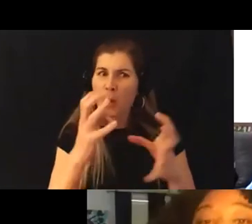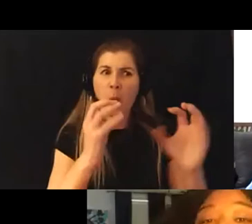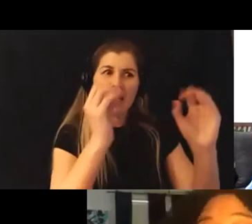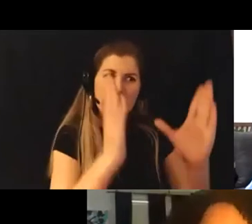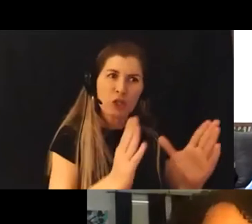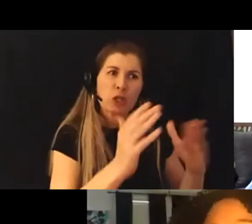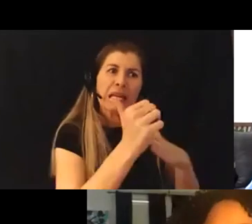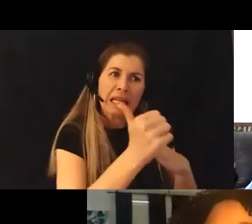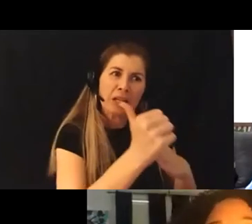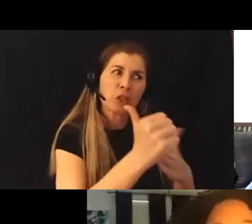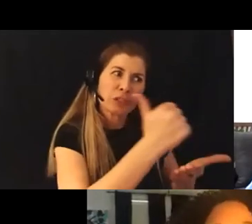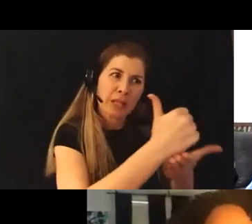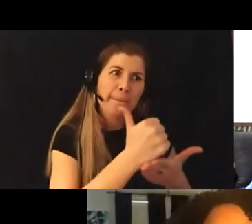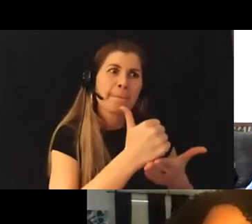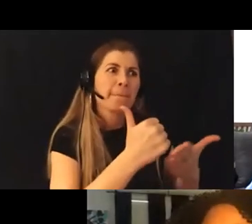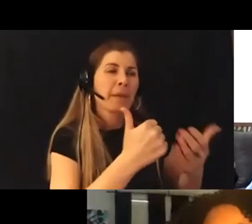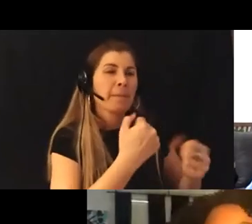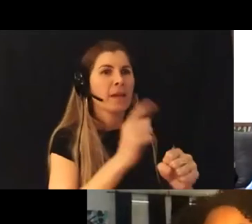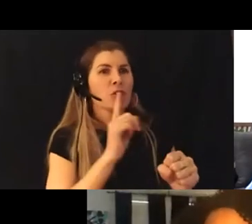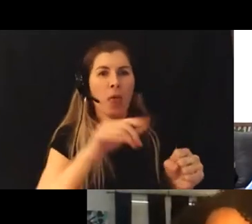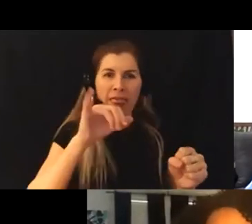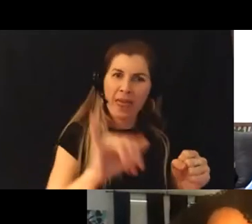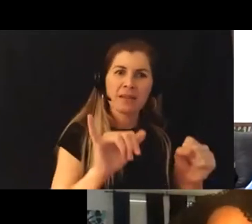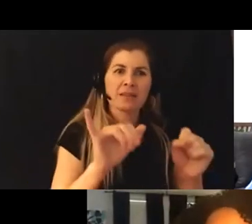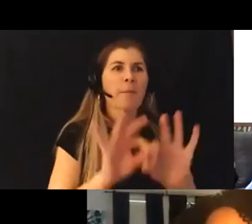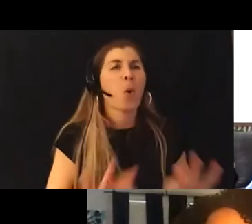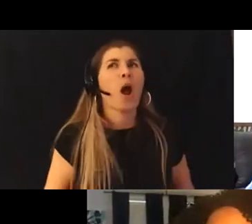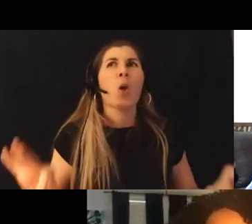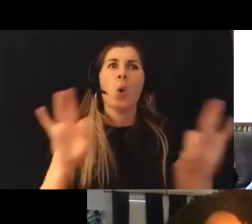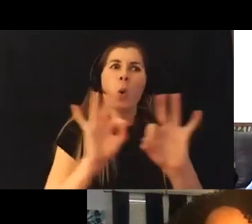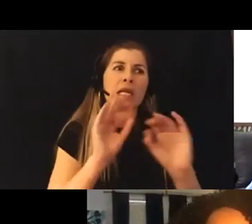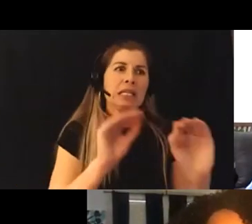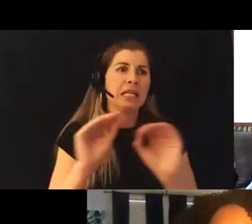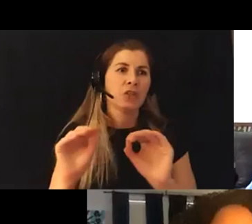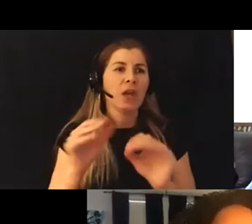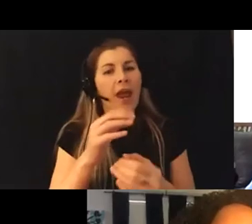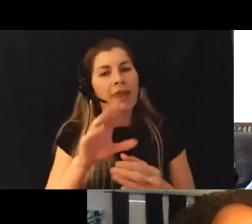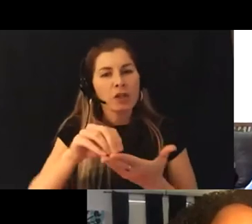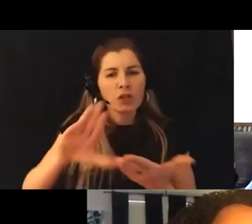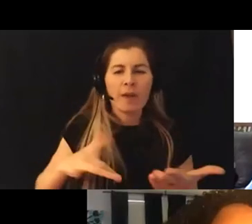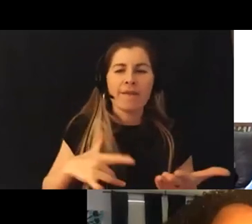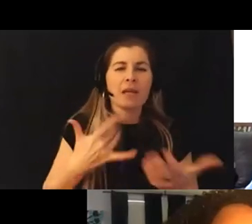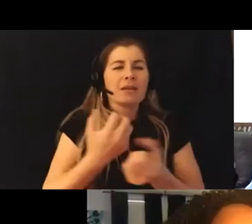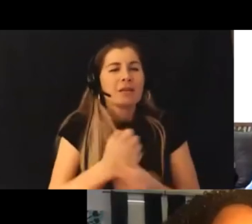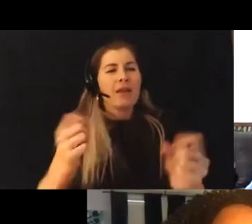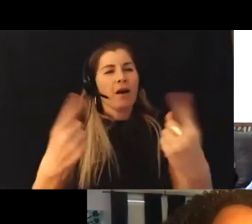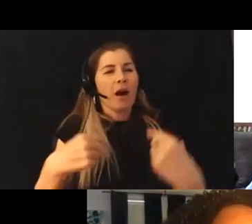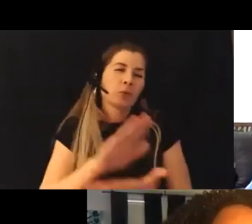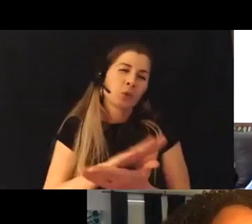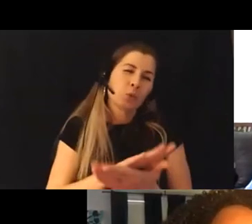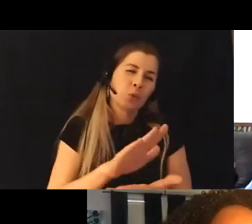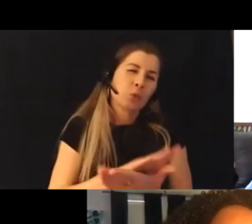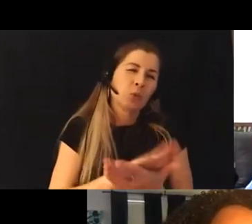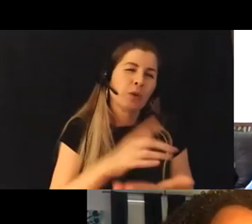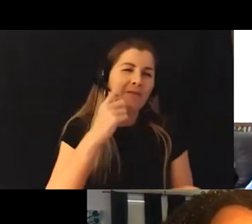leaders to make sure that anti-racism is a priority and that students have safer spaces to come to school that are more primed for